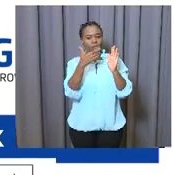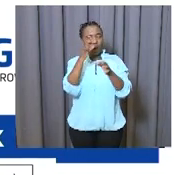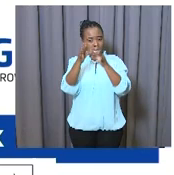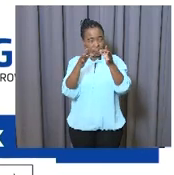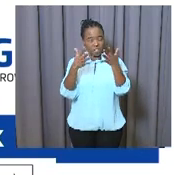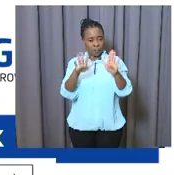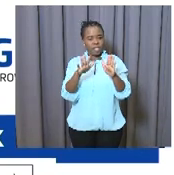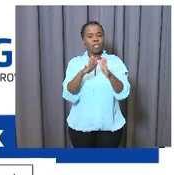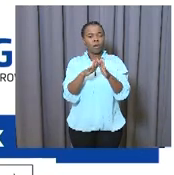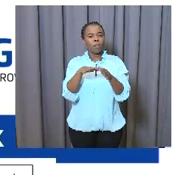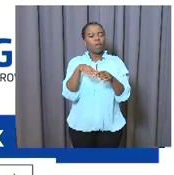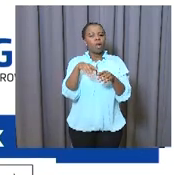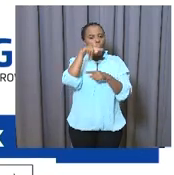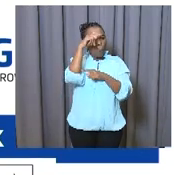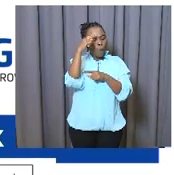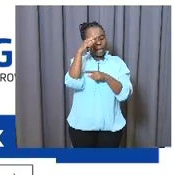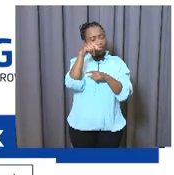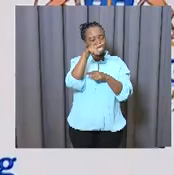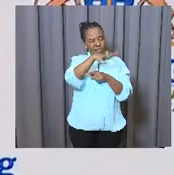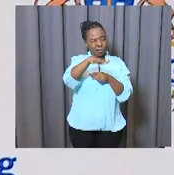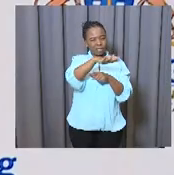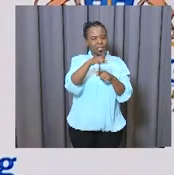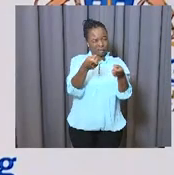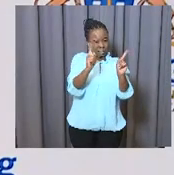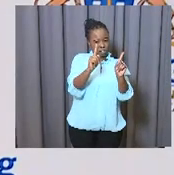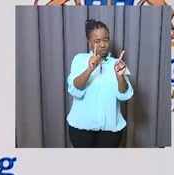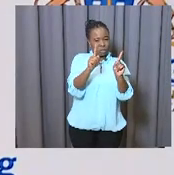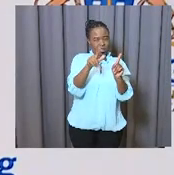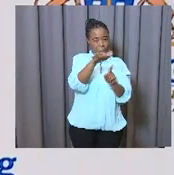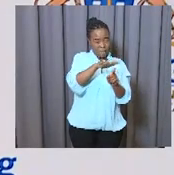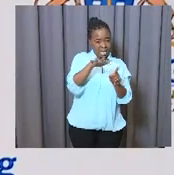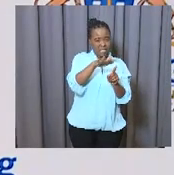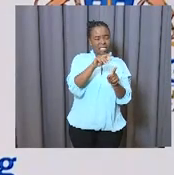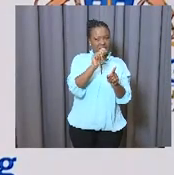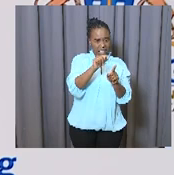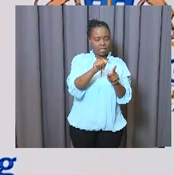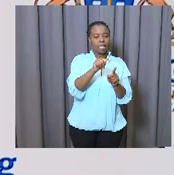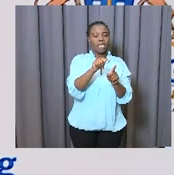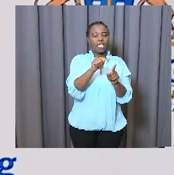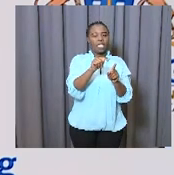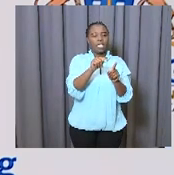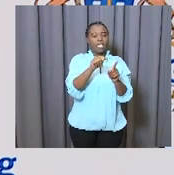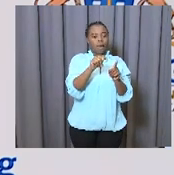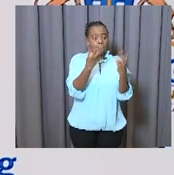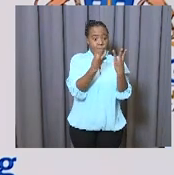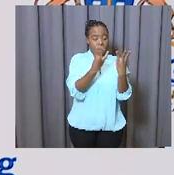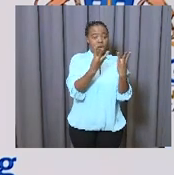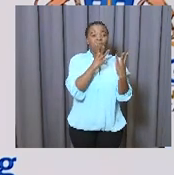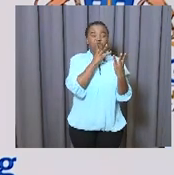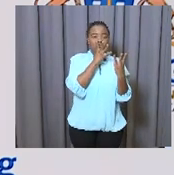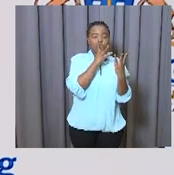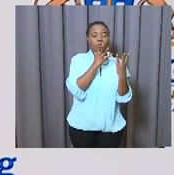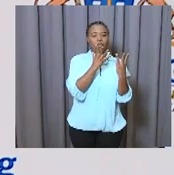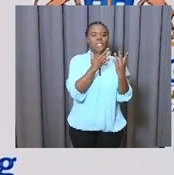New hotspots for us is a relative term. And new doesn't have to